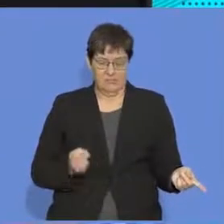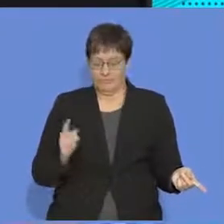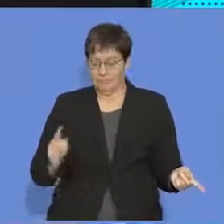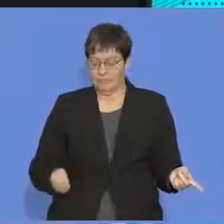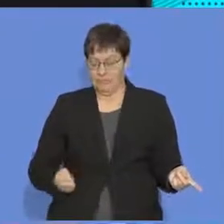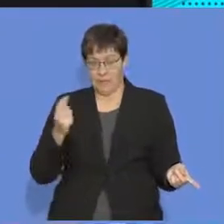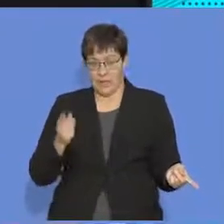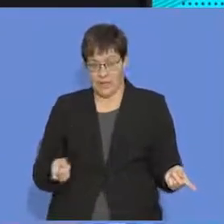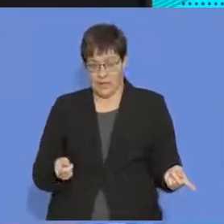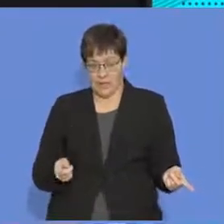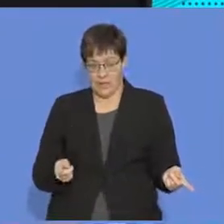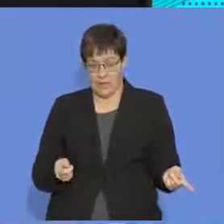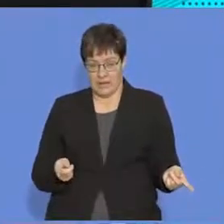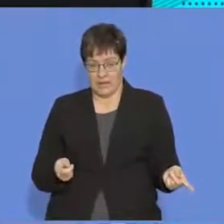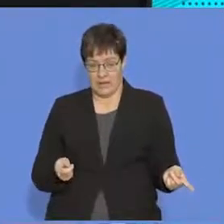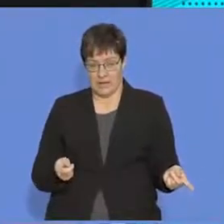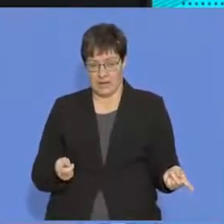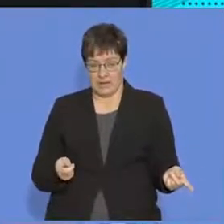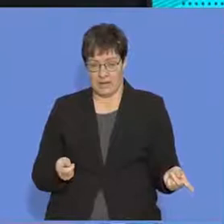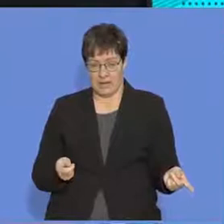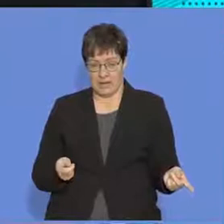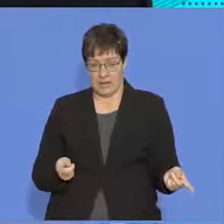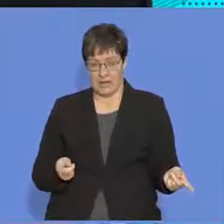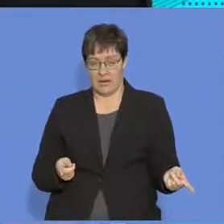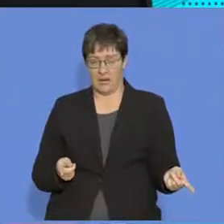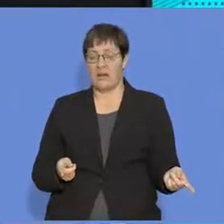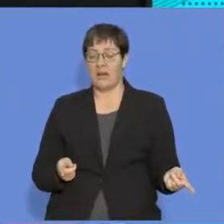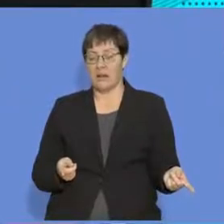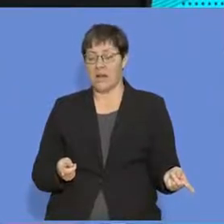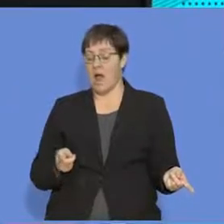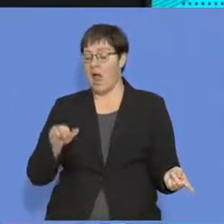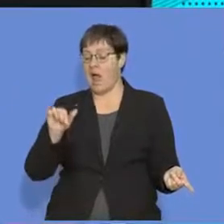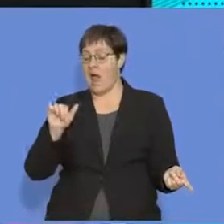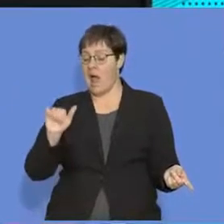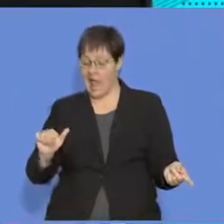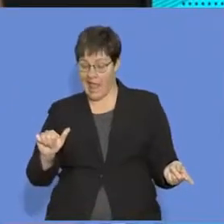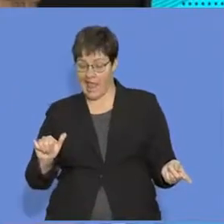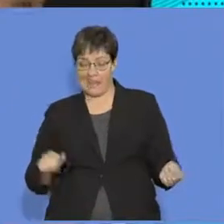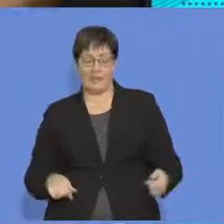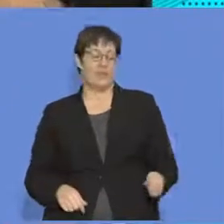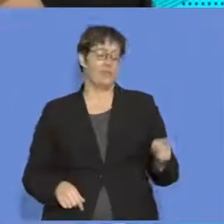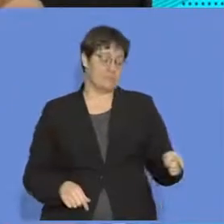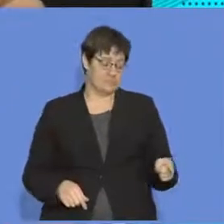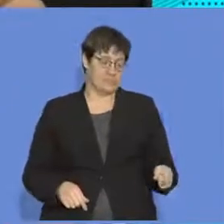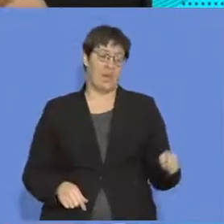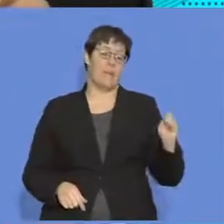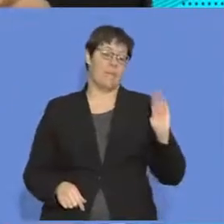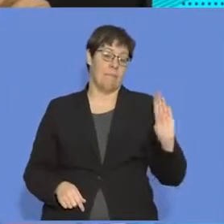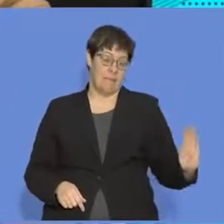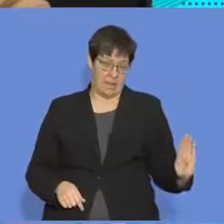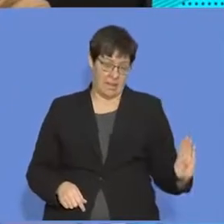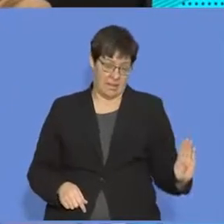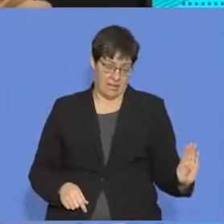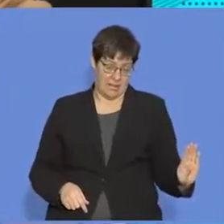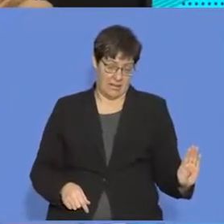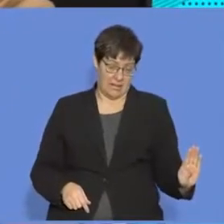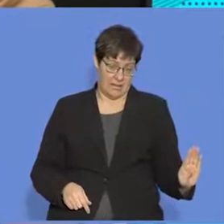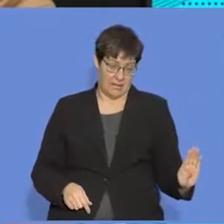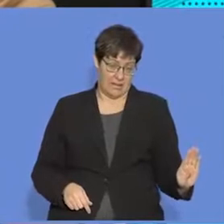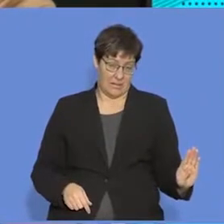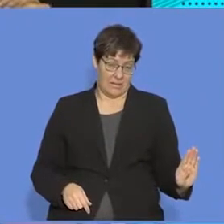and a coin is event A, a die is event B. Are we all together?